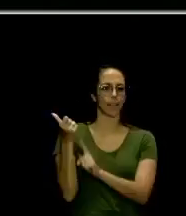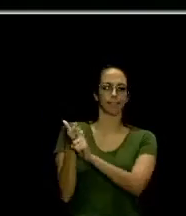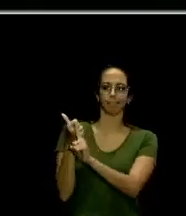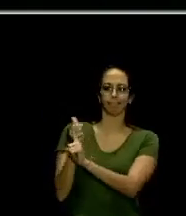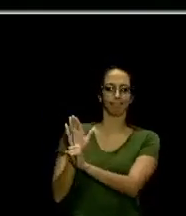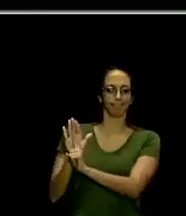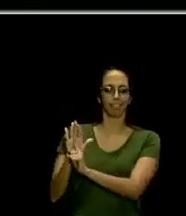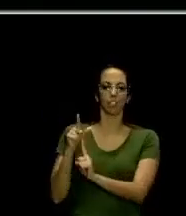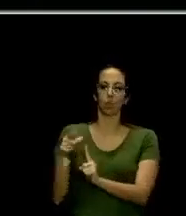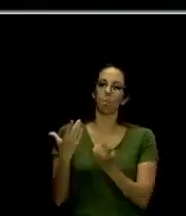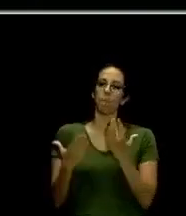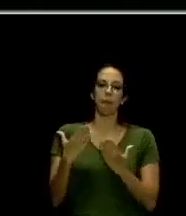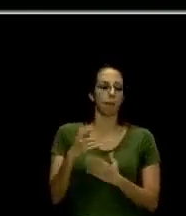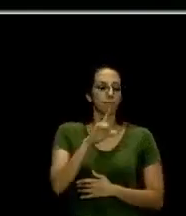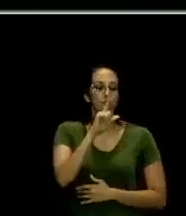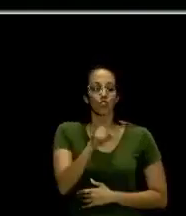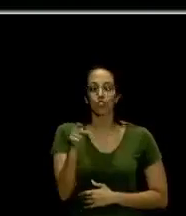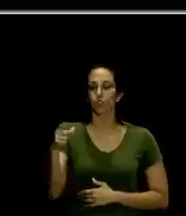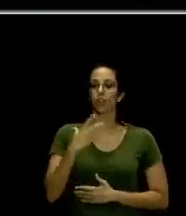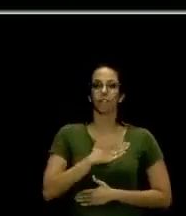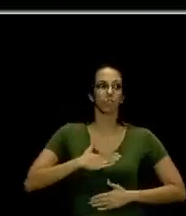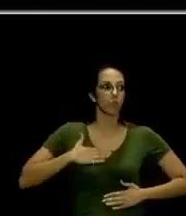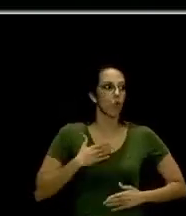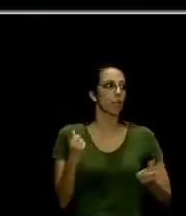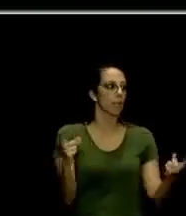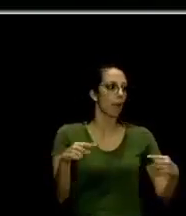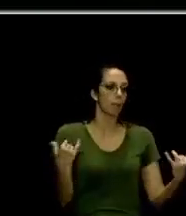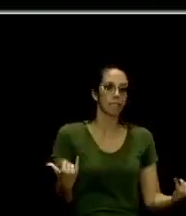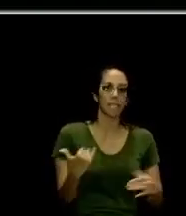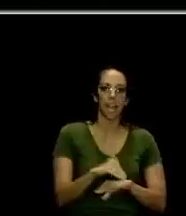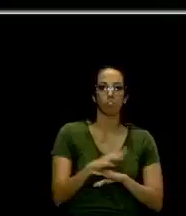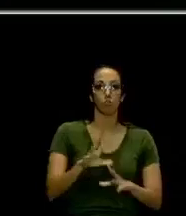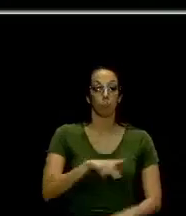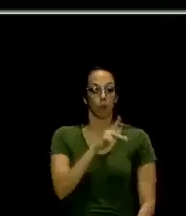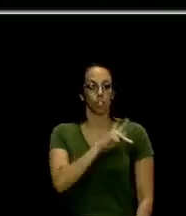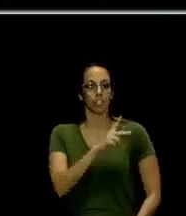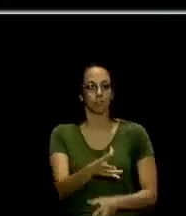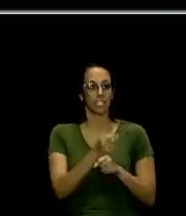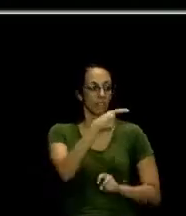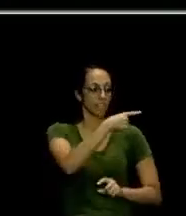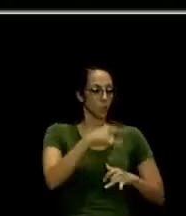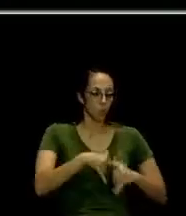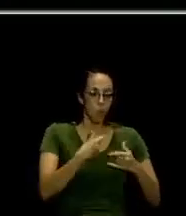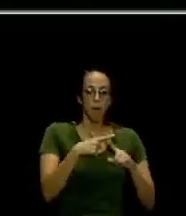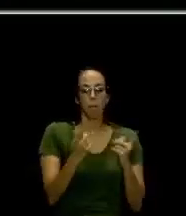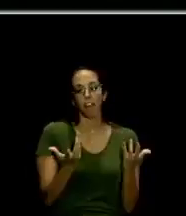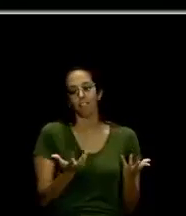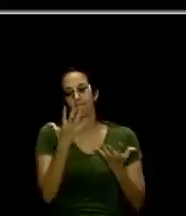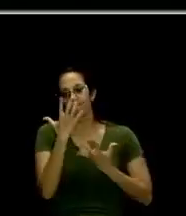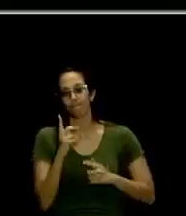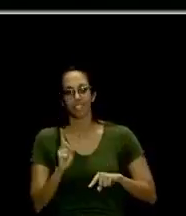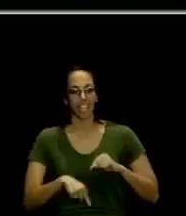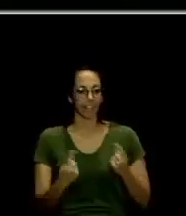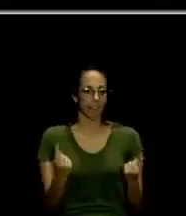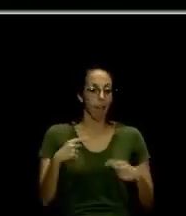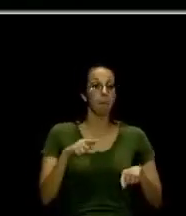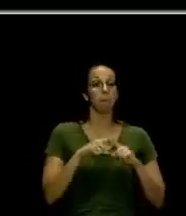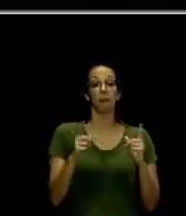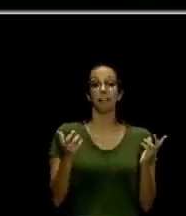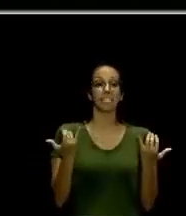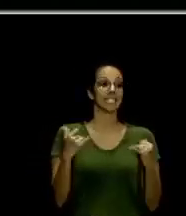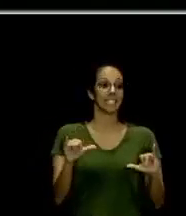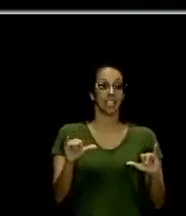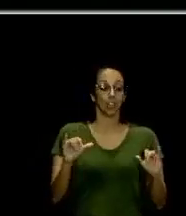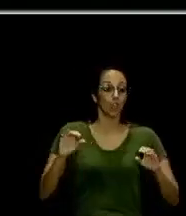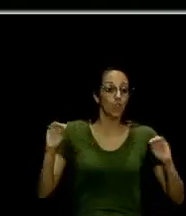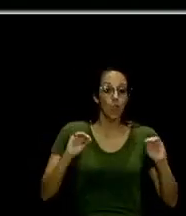have probably loved to have been here tonight to personally receive this award. But I could think of no one better